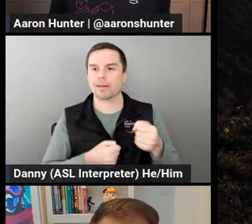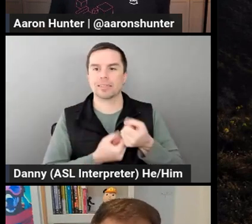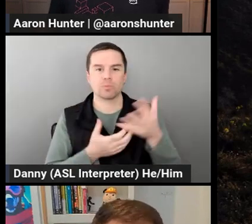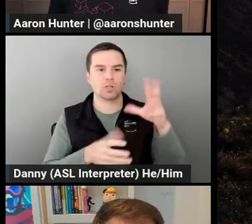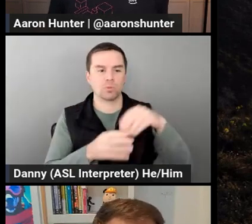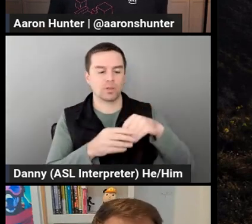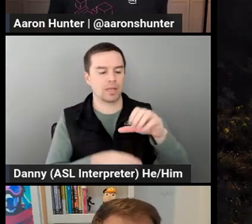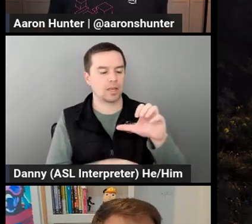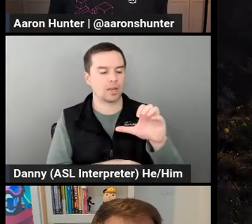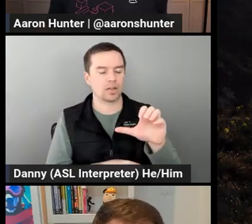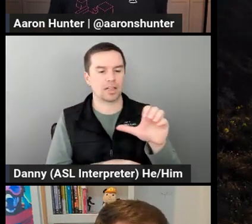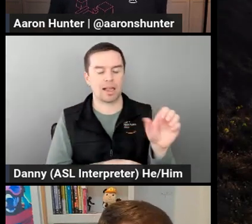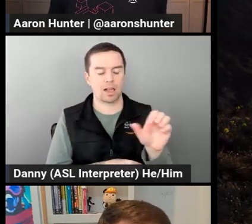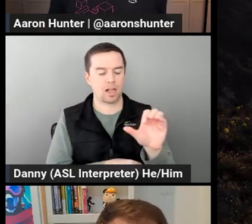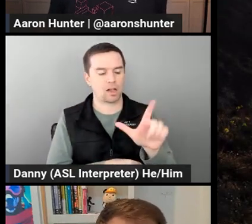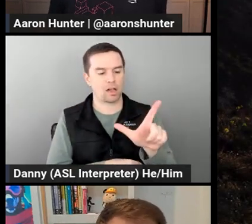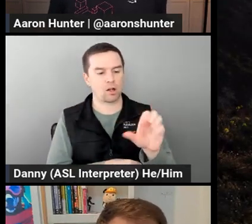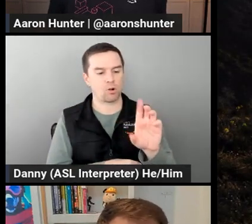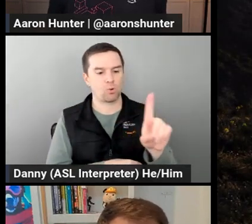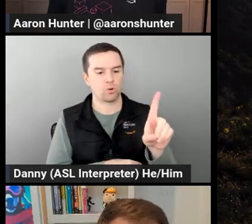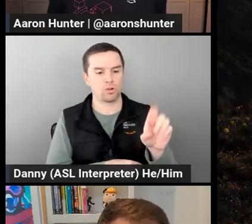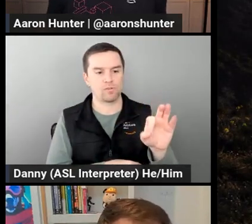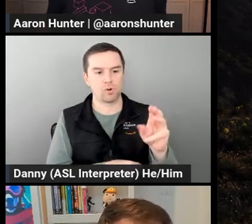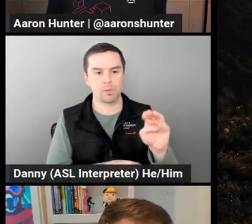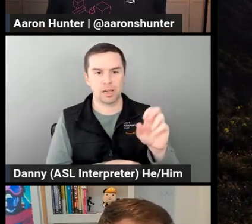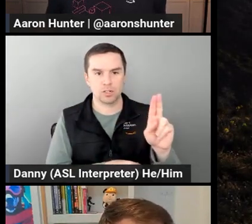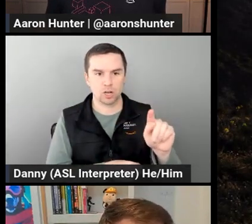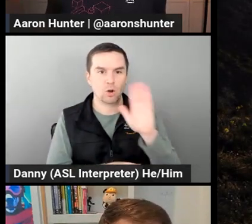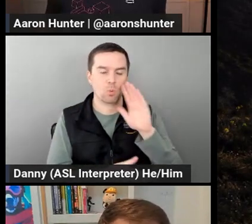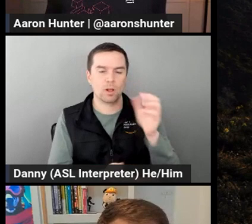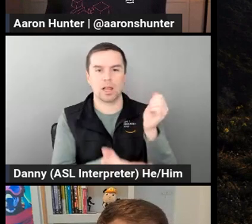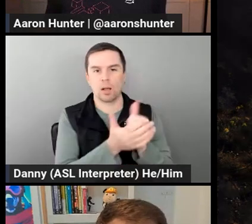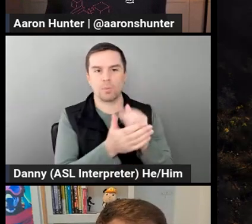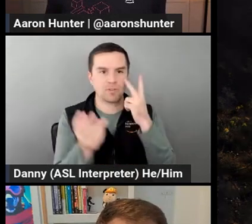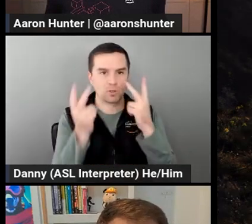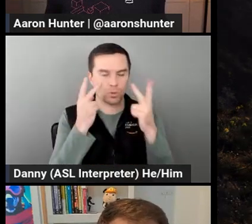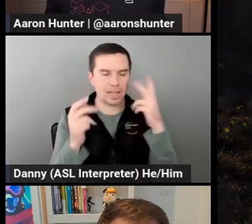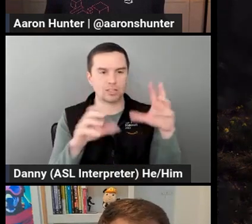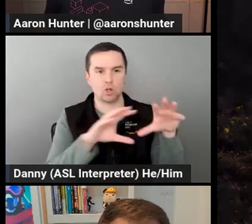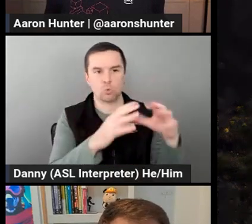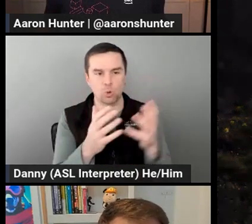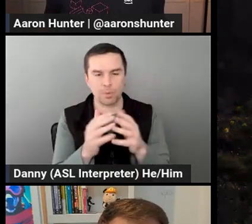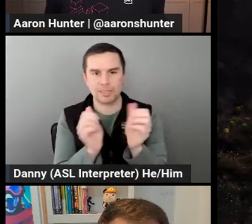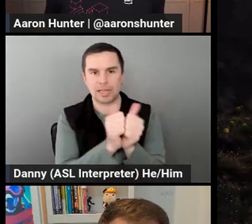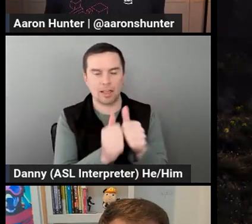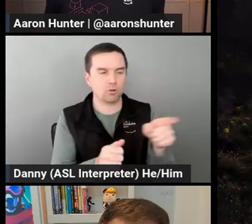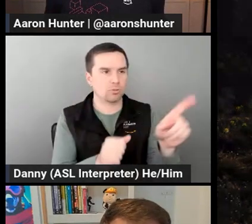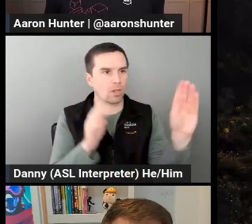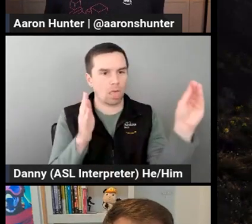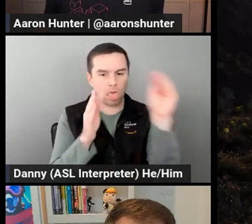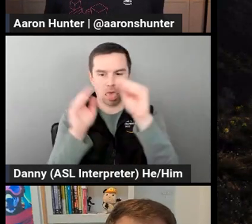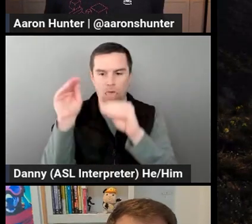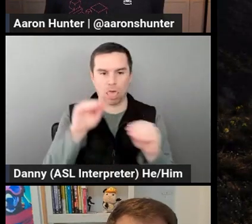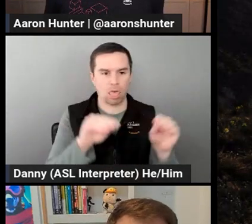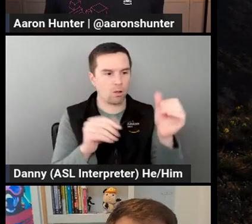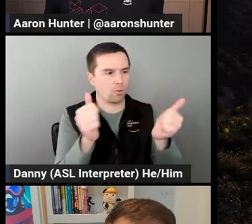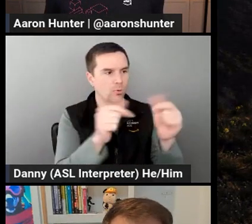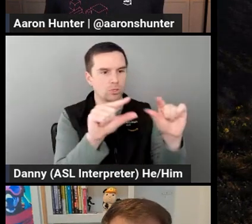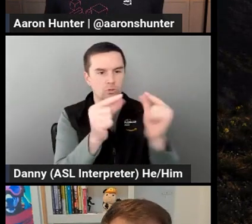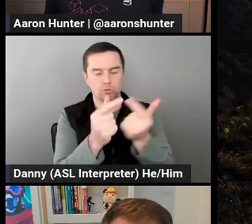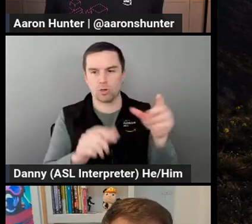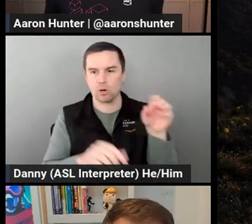will visualize that, help you group it into your architecture. For instance, you could start saying that belongs in this group and stuff it over there.